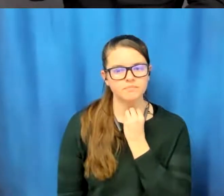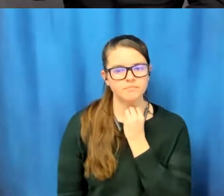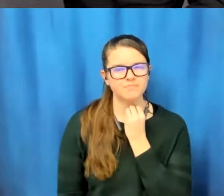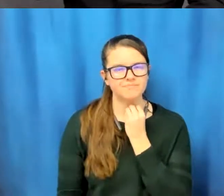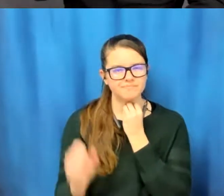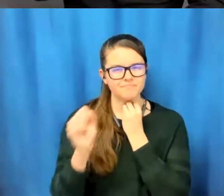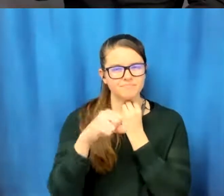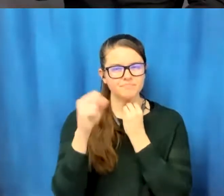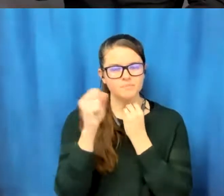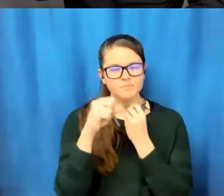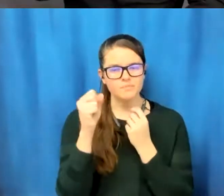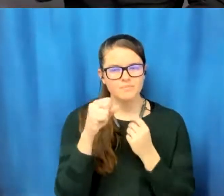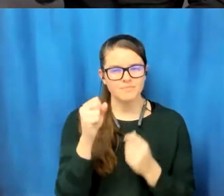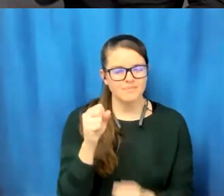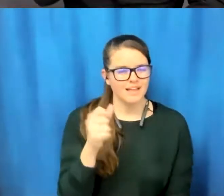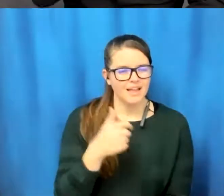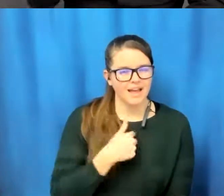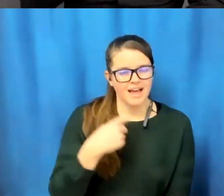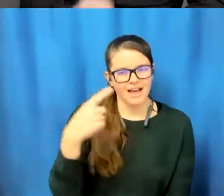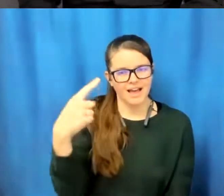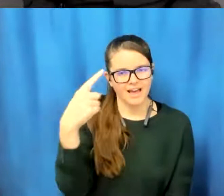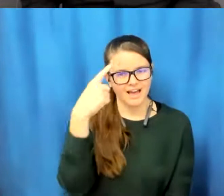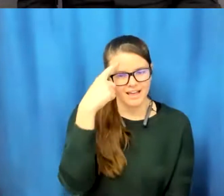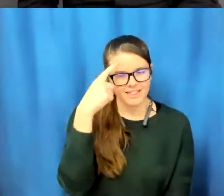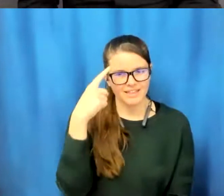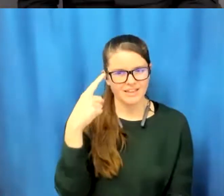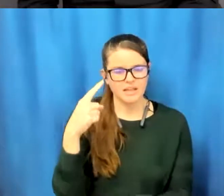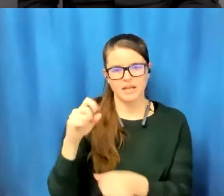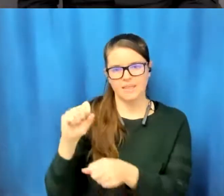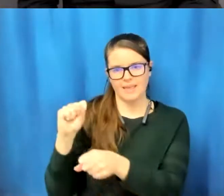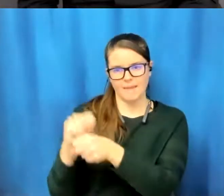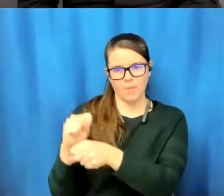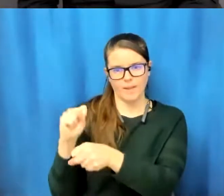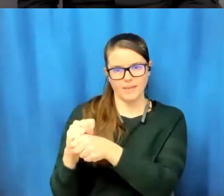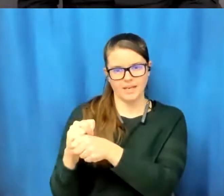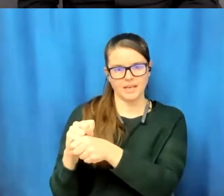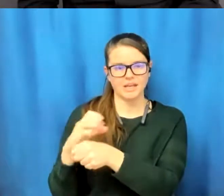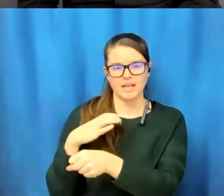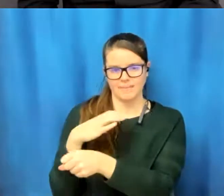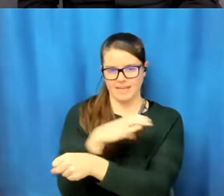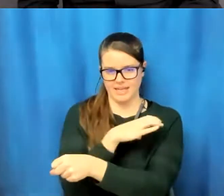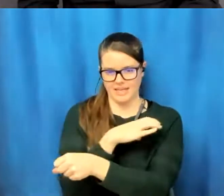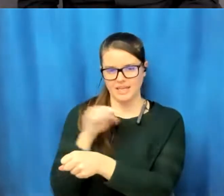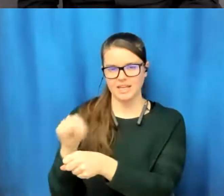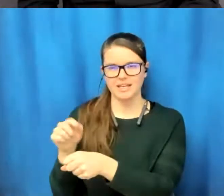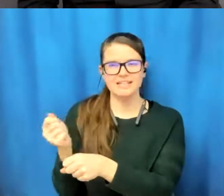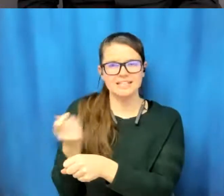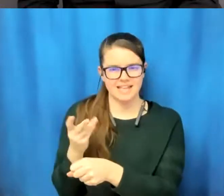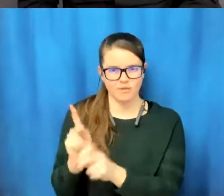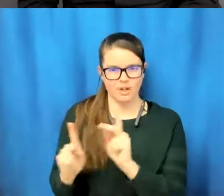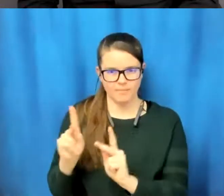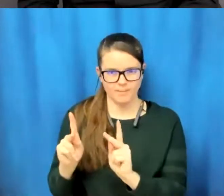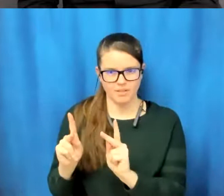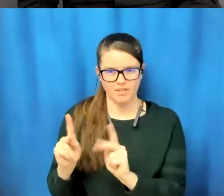Yeah, I think the employment committee has several people who are pretty expert in